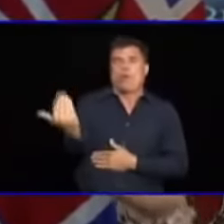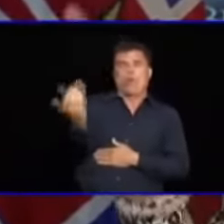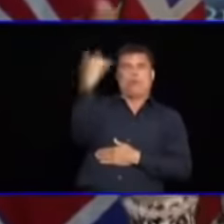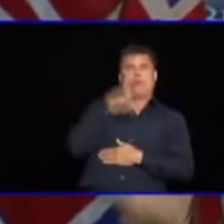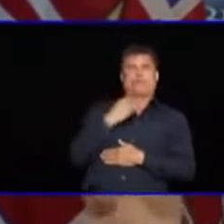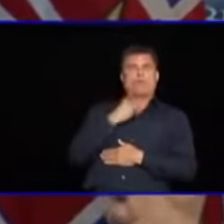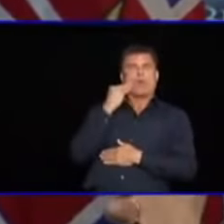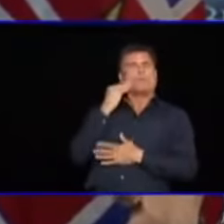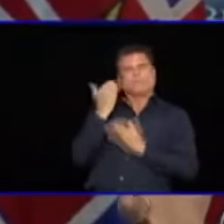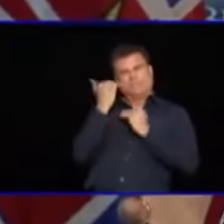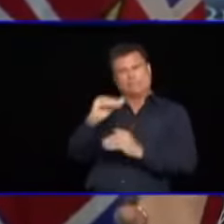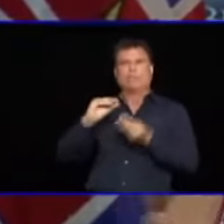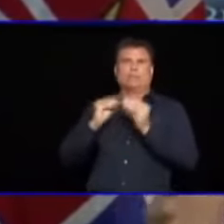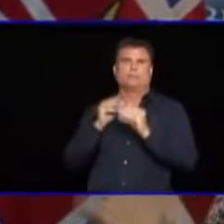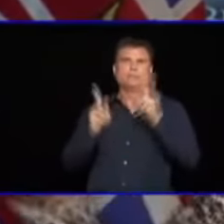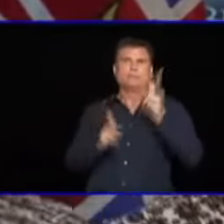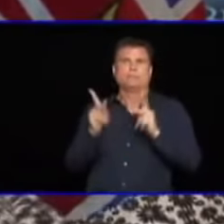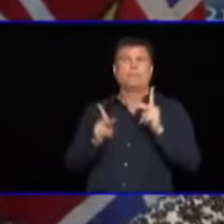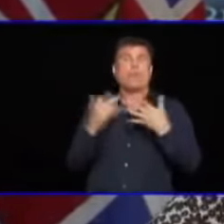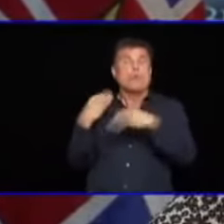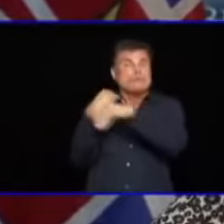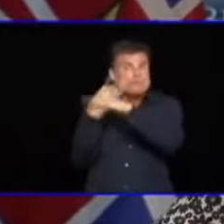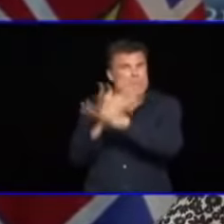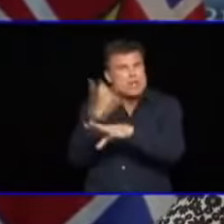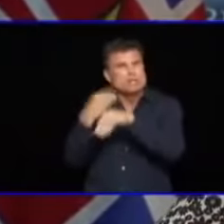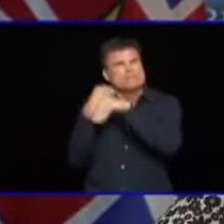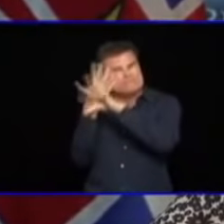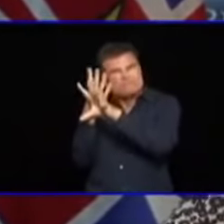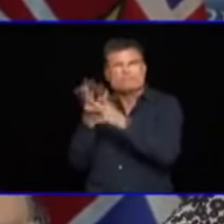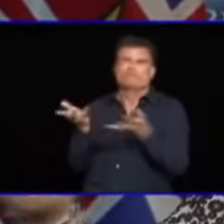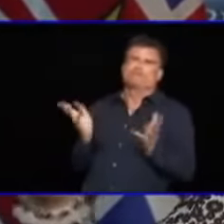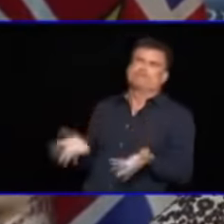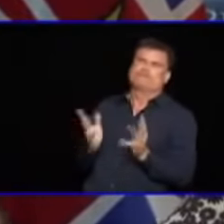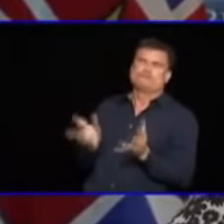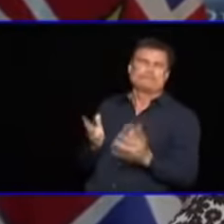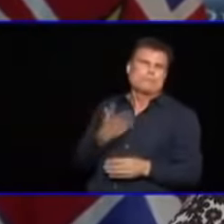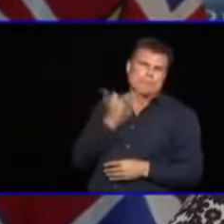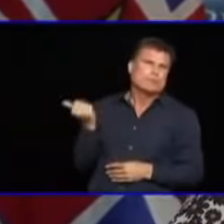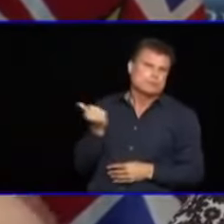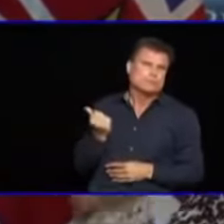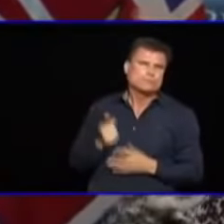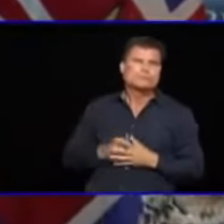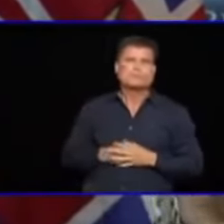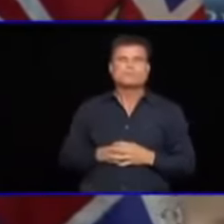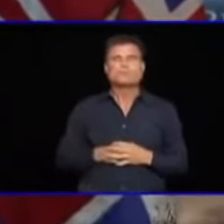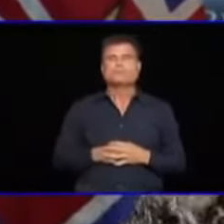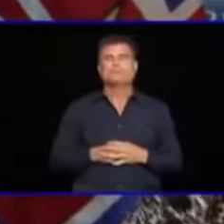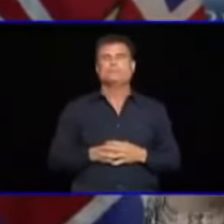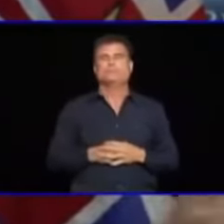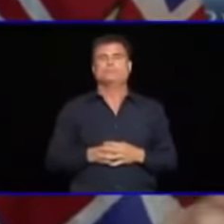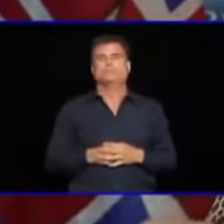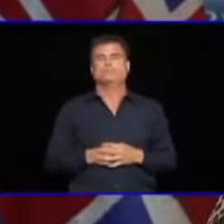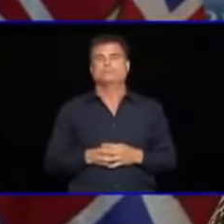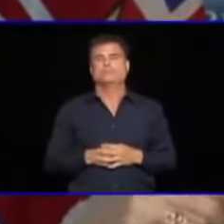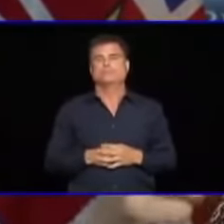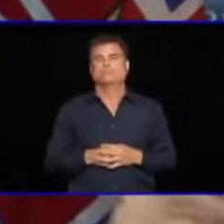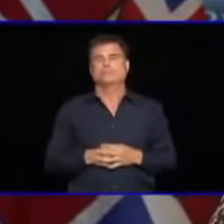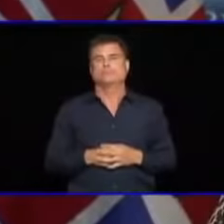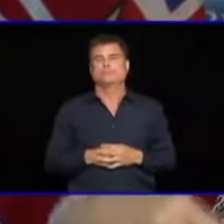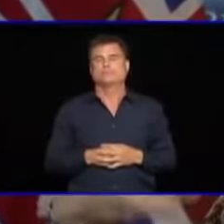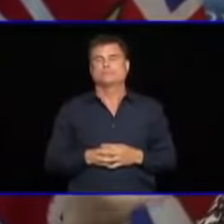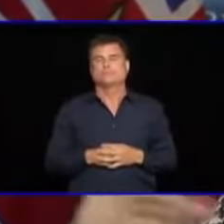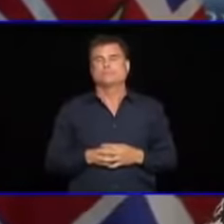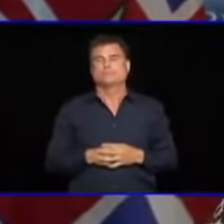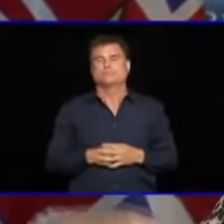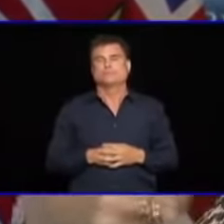people, but you may not have to always keep that 2-meter distance. 2 meters is better, but with people that you are, the